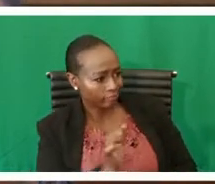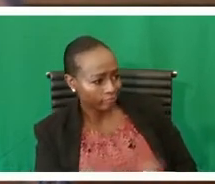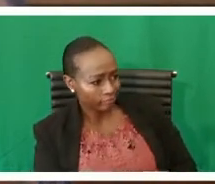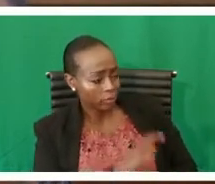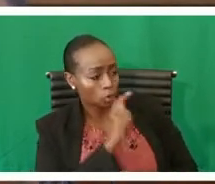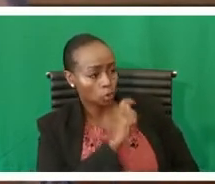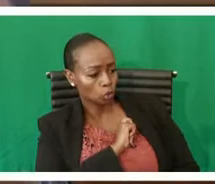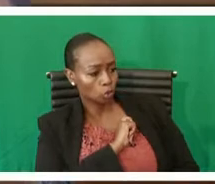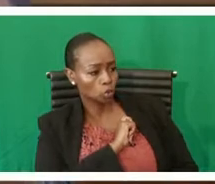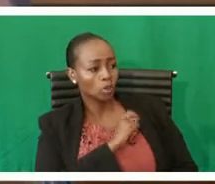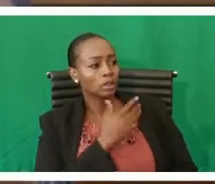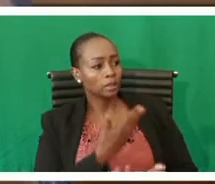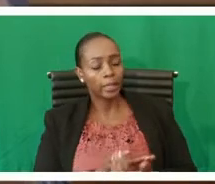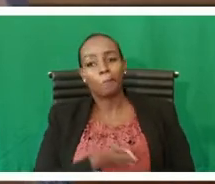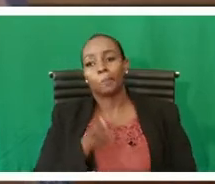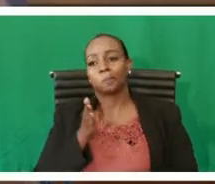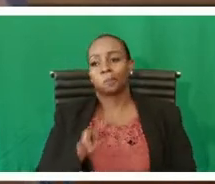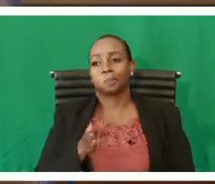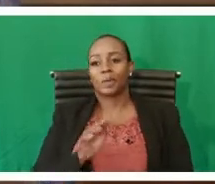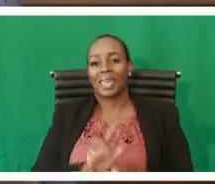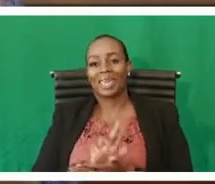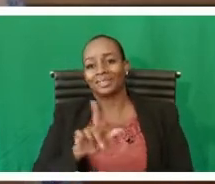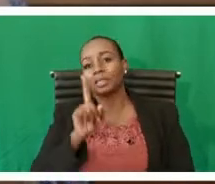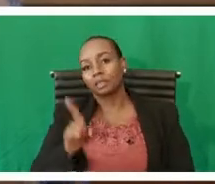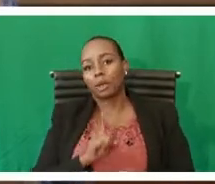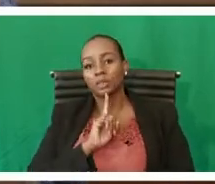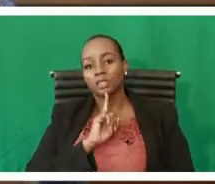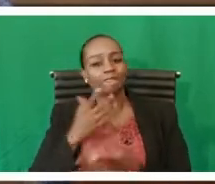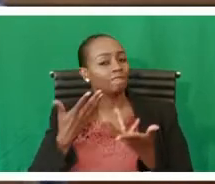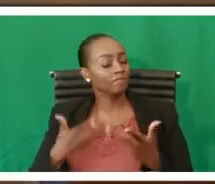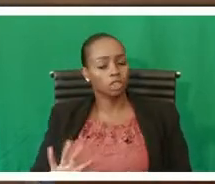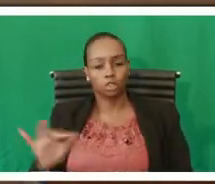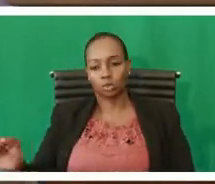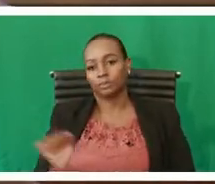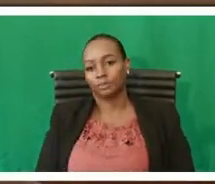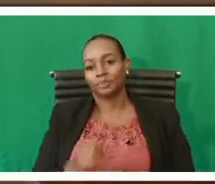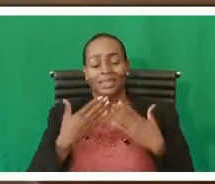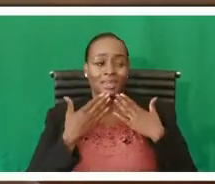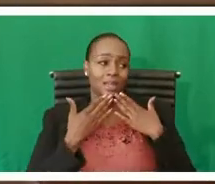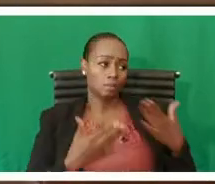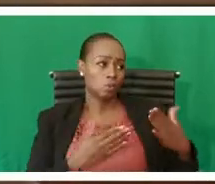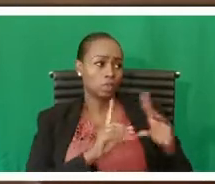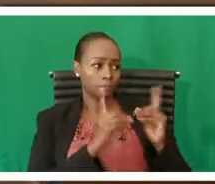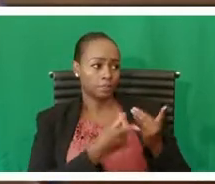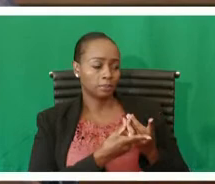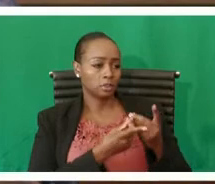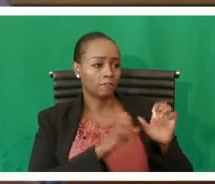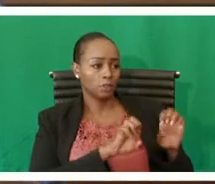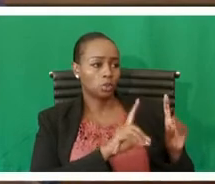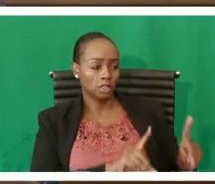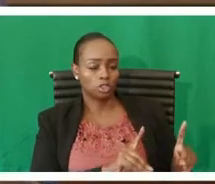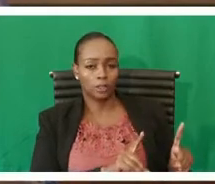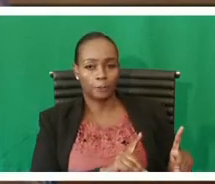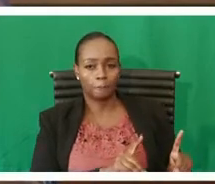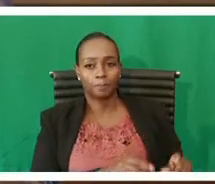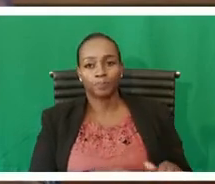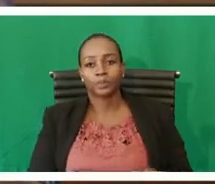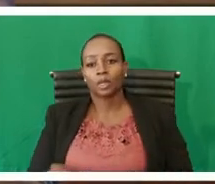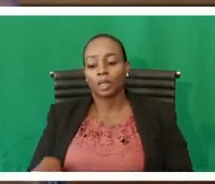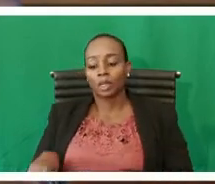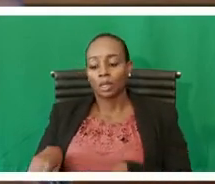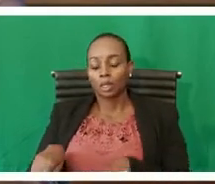there batho ba 18,000 ba hirilwe re ya leboha ha holo lefapha la education. Honorable